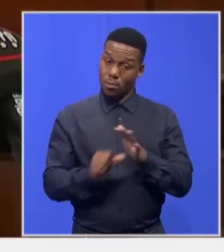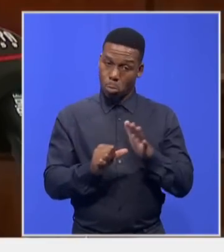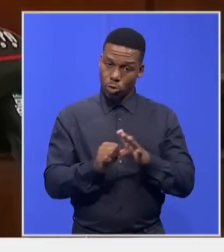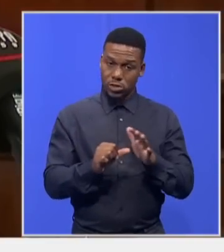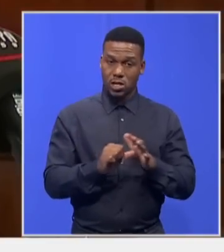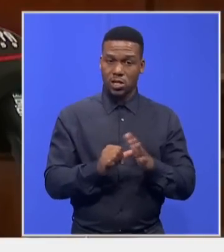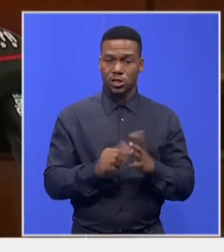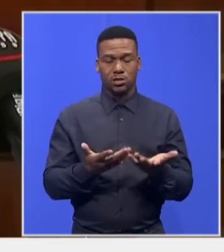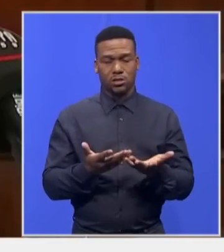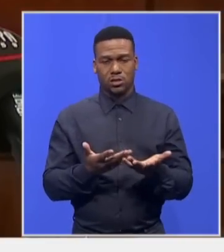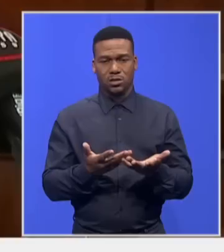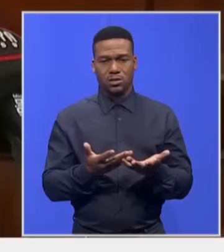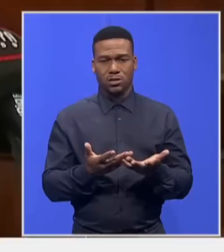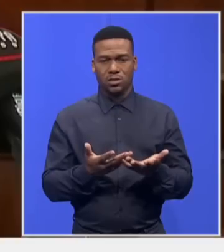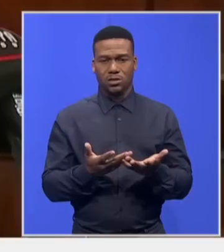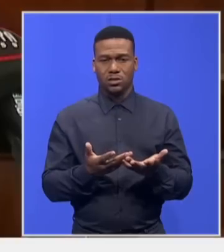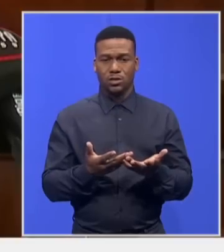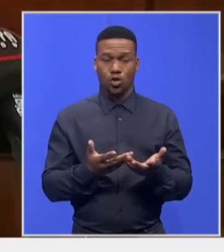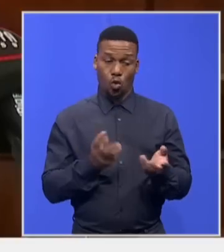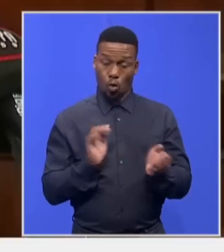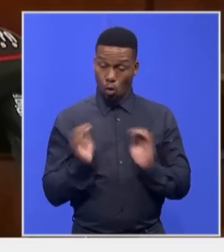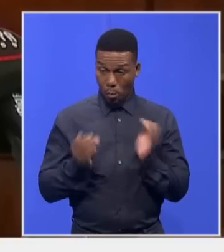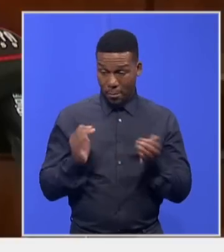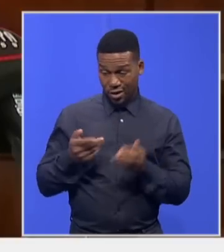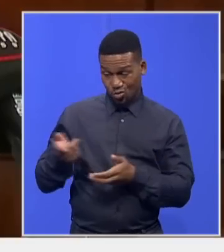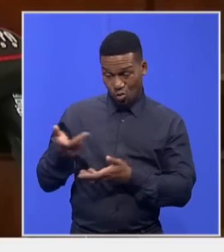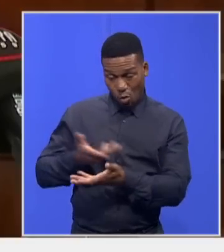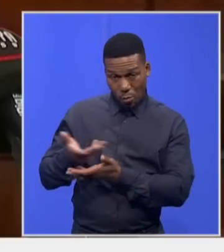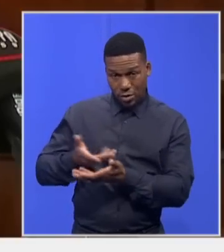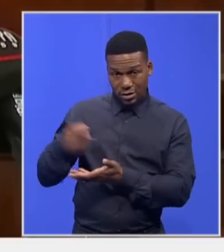about the Eskom. So that's the point.